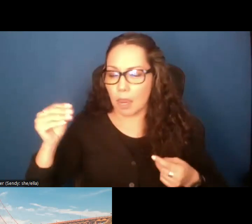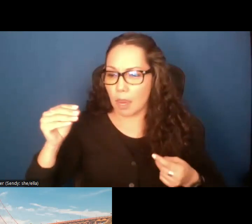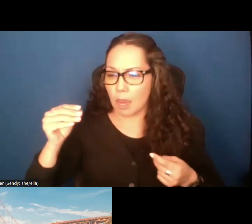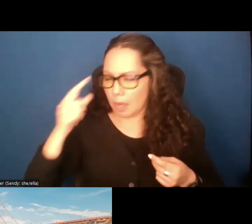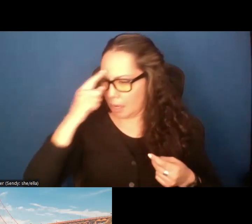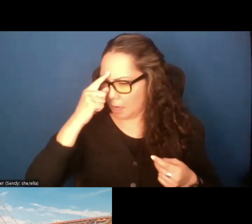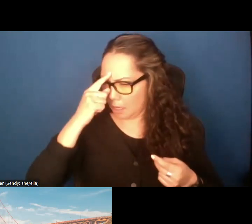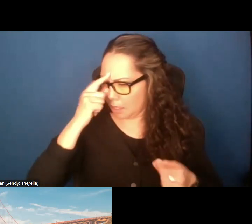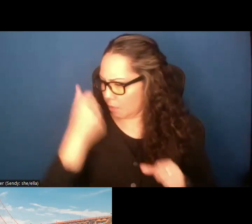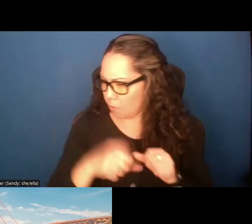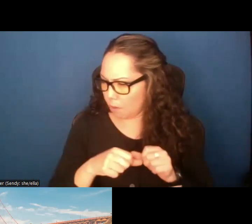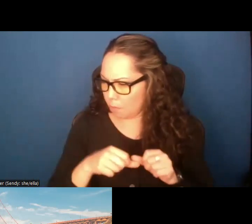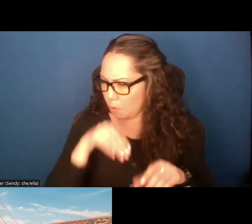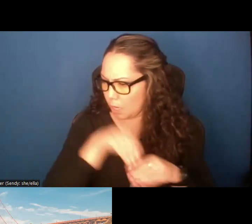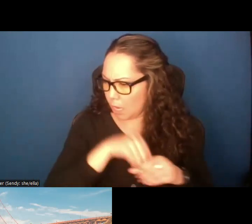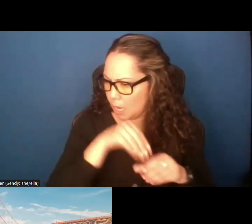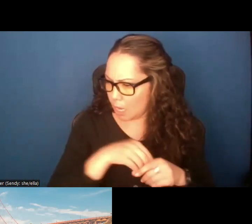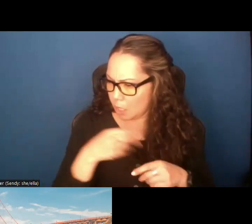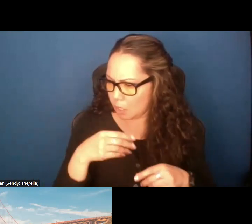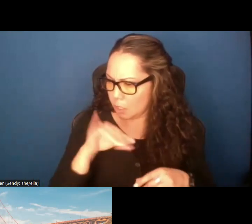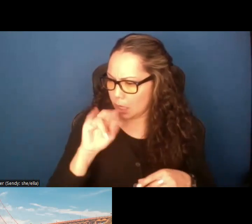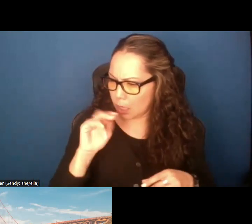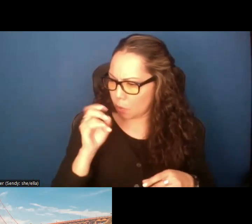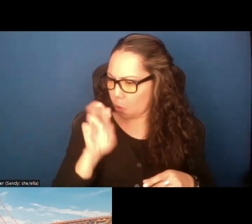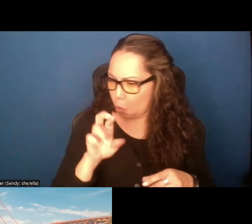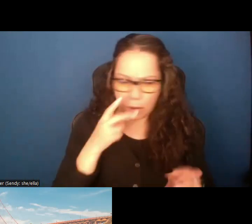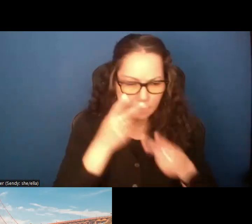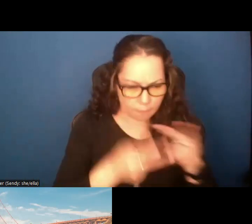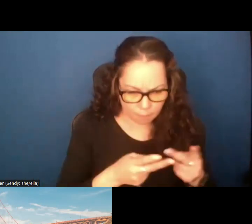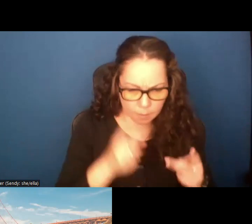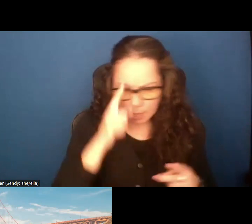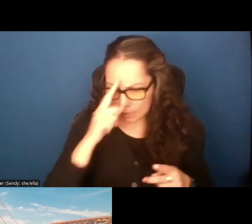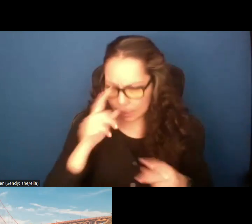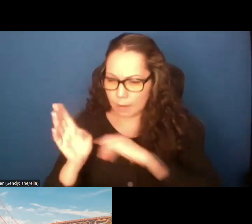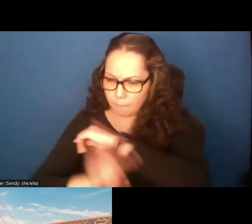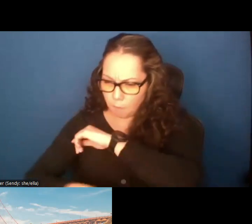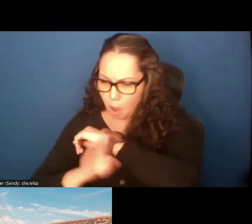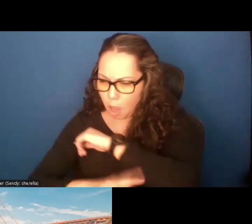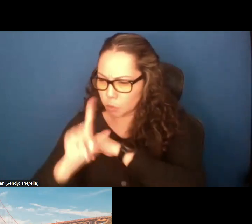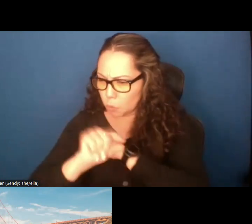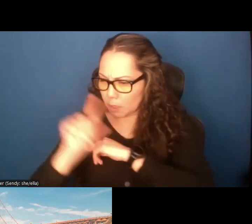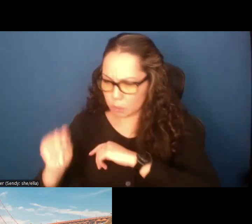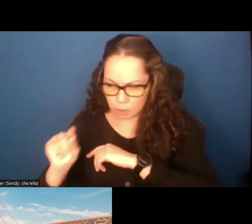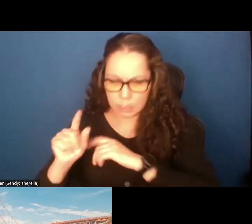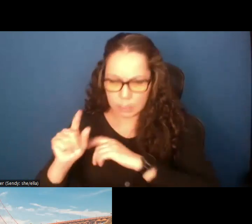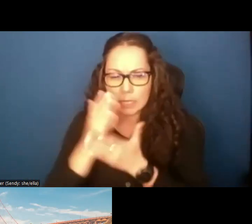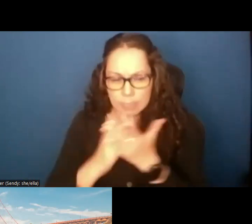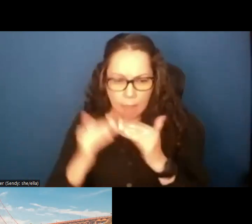indoor visits, but I do remember in the fall of 2020 is when some level visitation started happening.